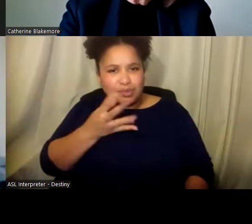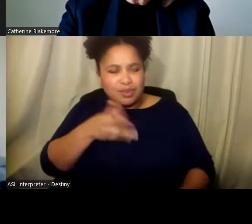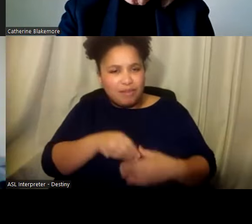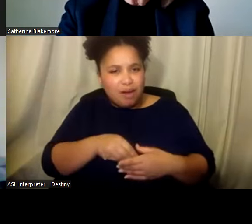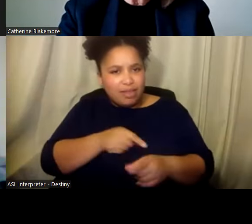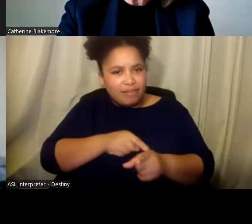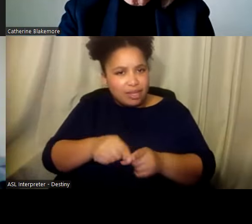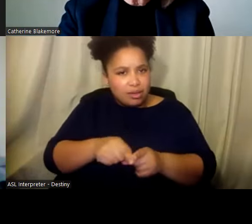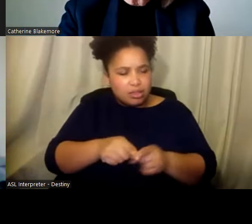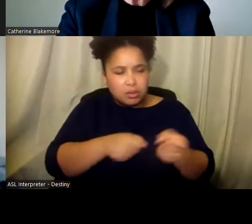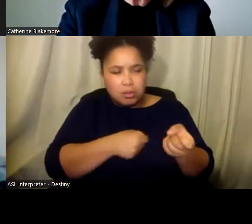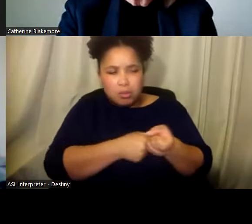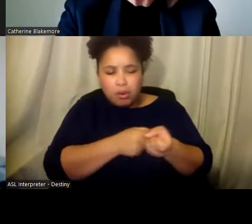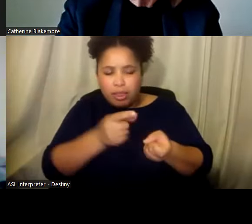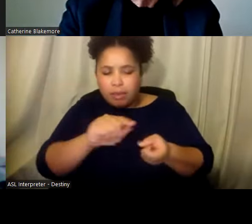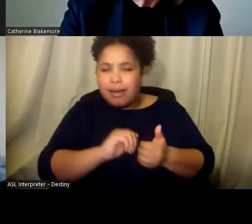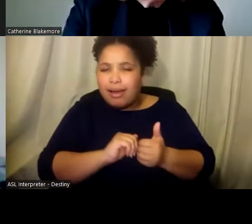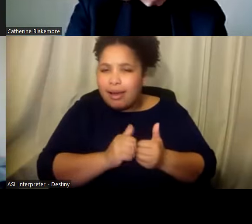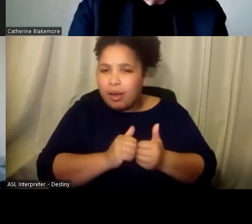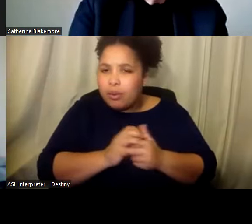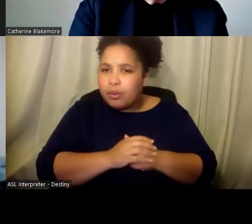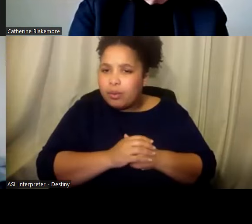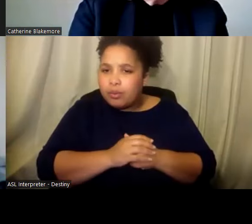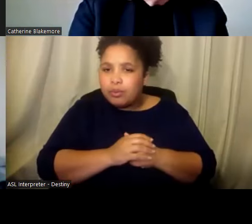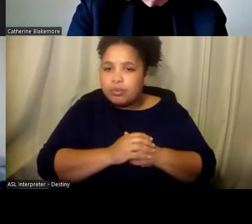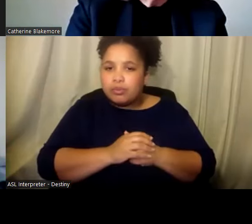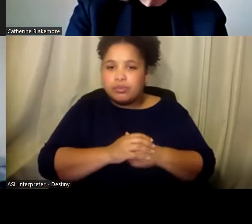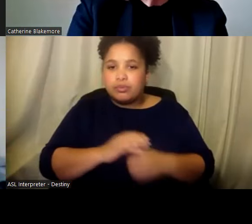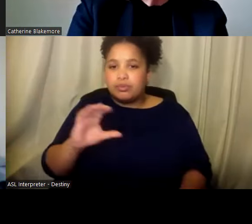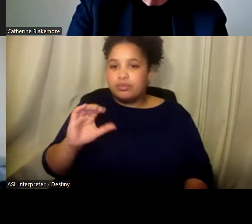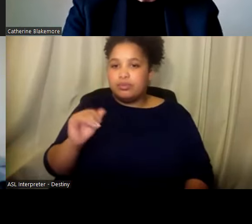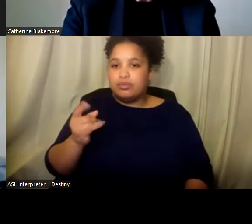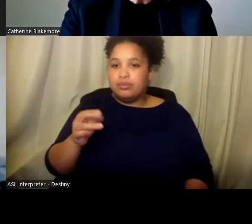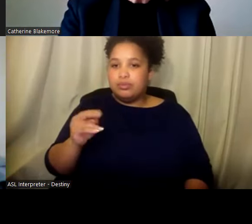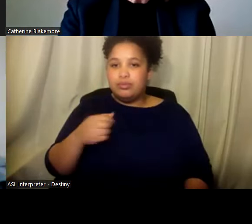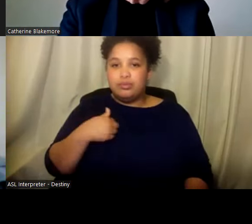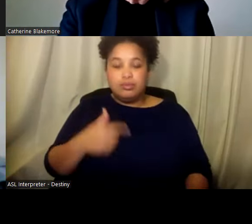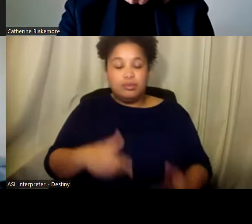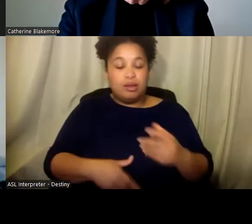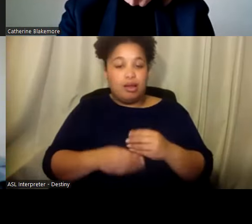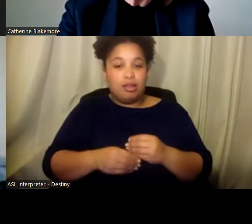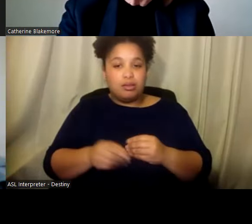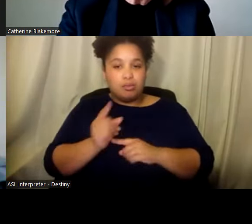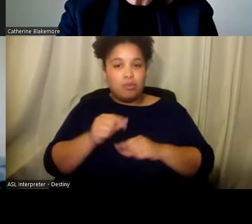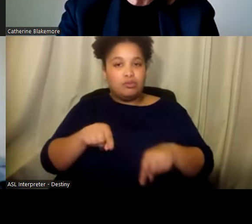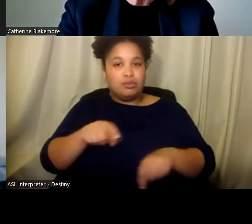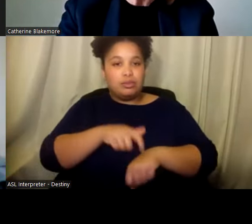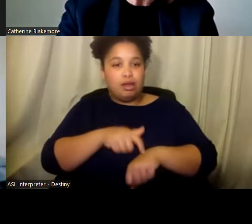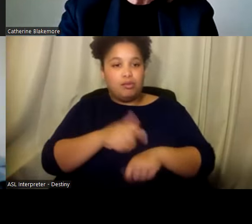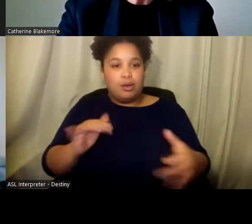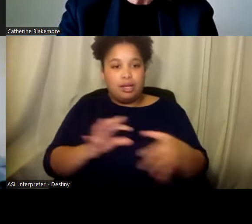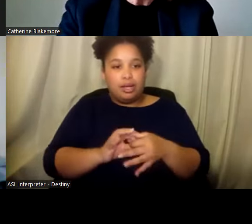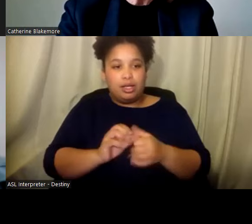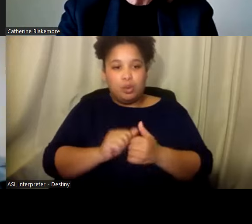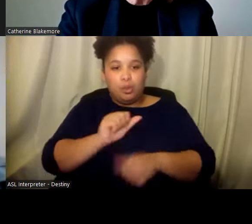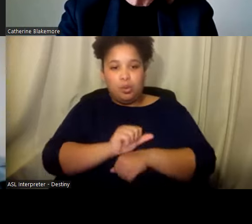those experts. I think what I was just going to add is, I think there is this moment in time, and it connects to the